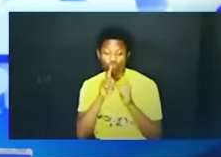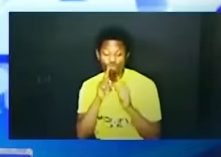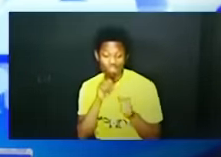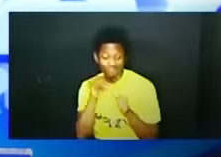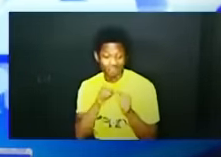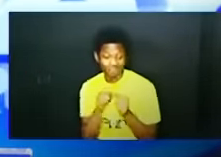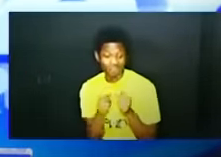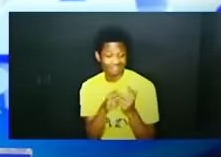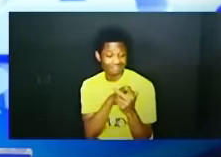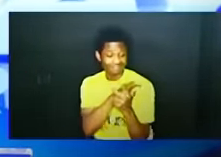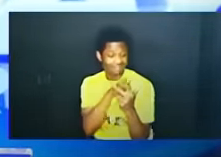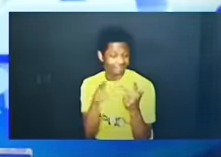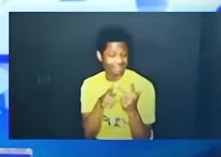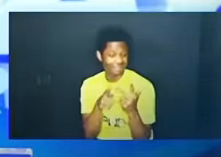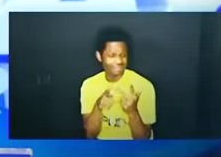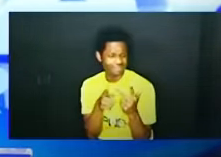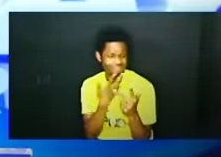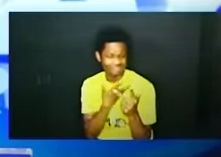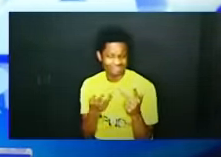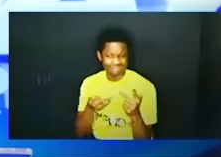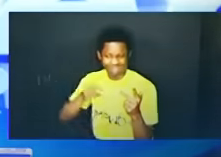Testament worship.